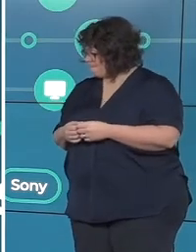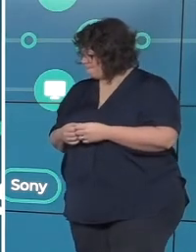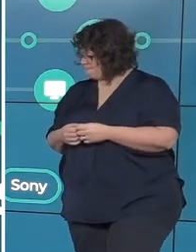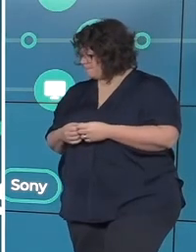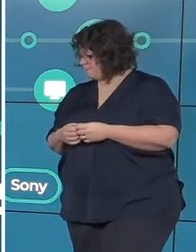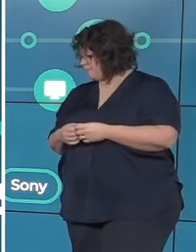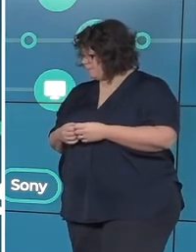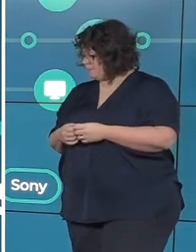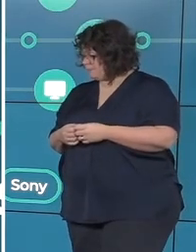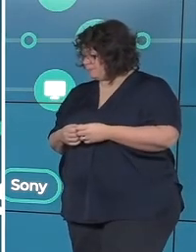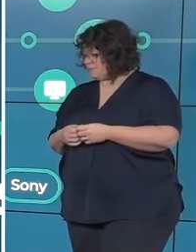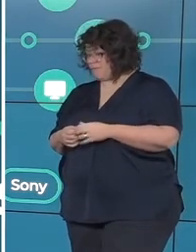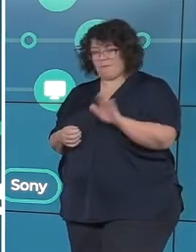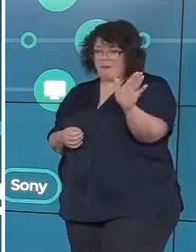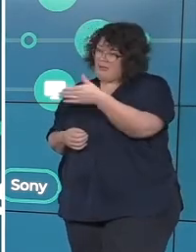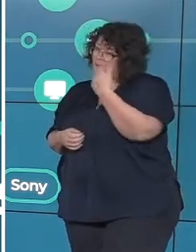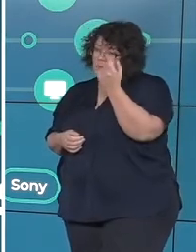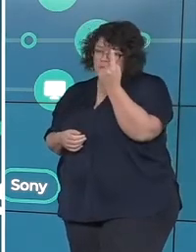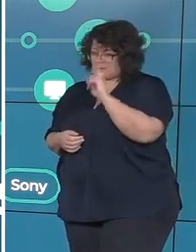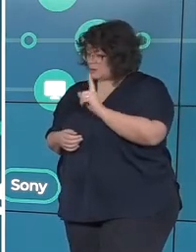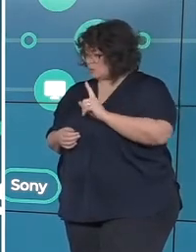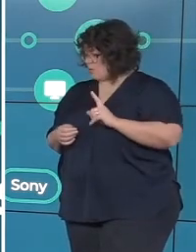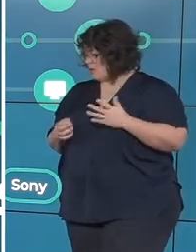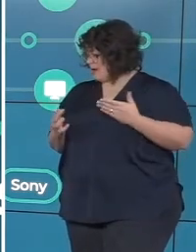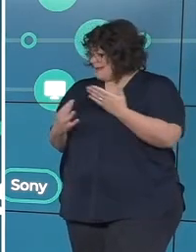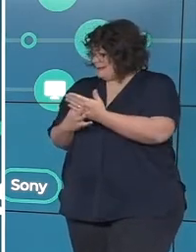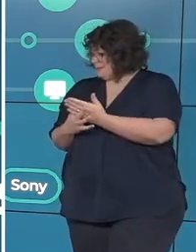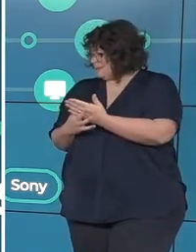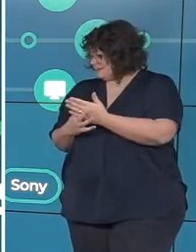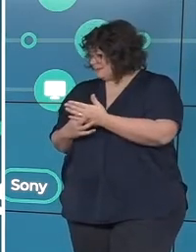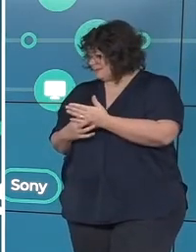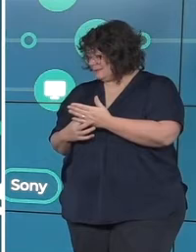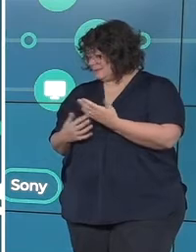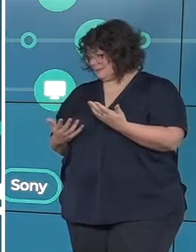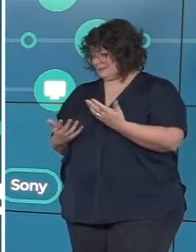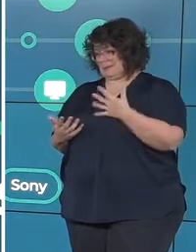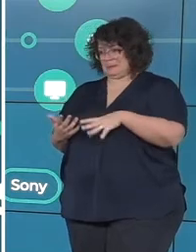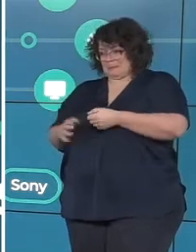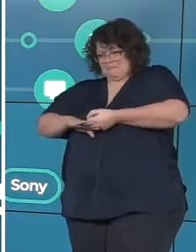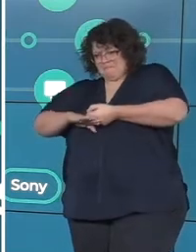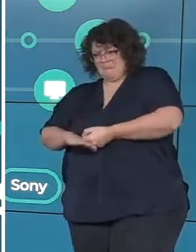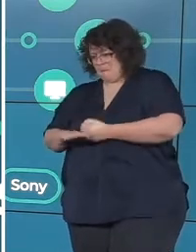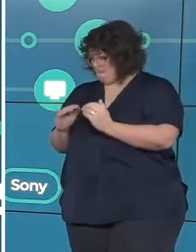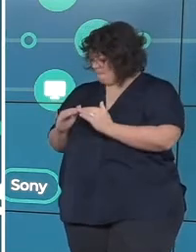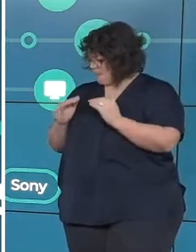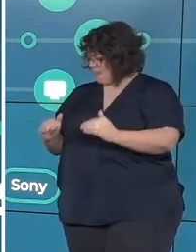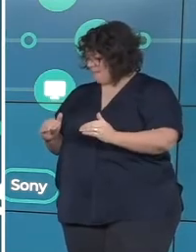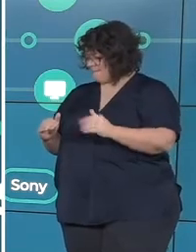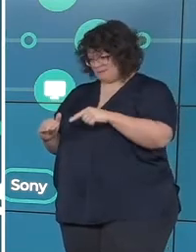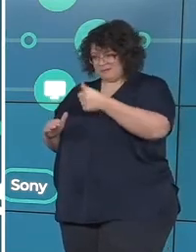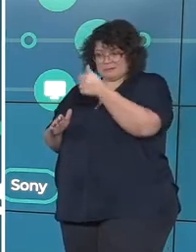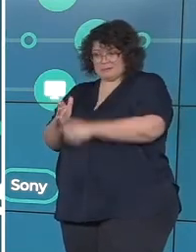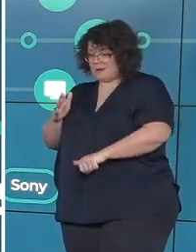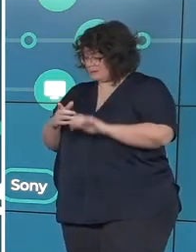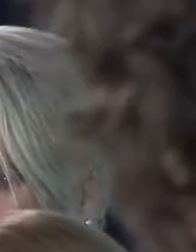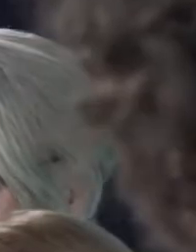that this is a starting point. But actually it's going way above and beyond that around inclusive design to, make sure that everyone can use